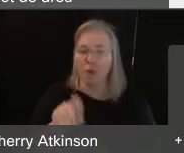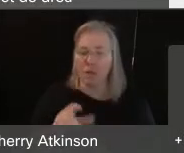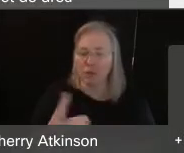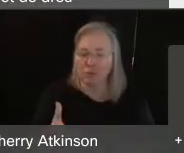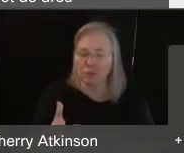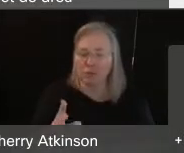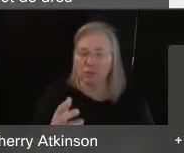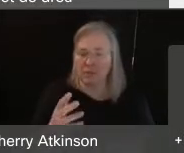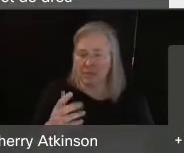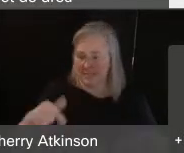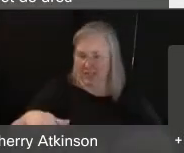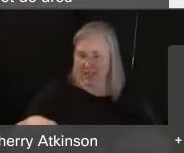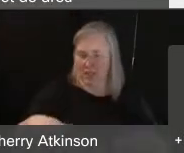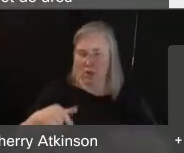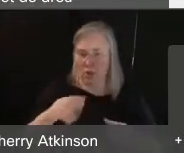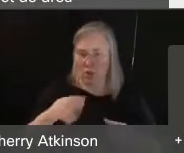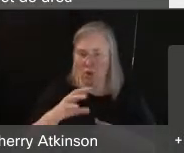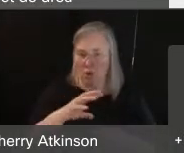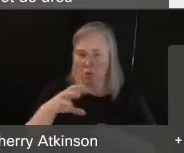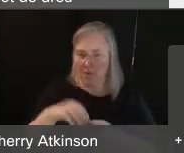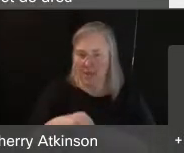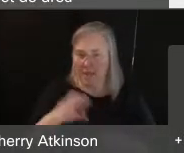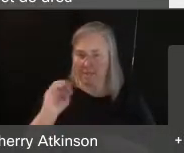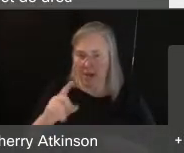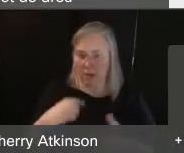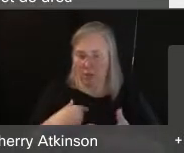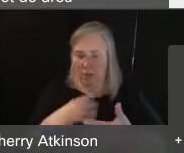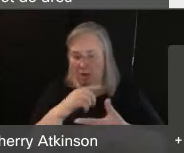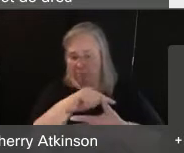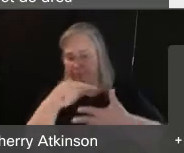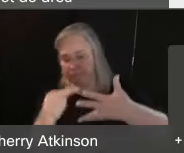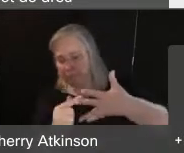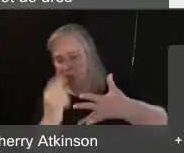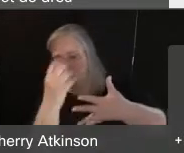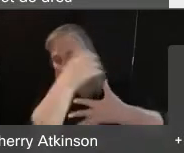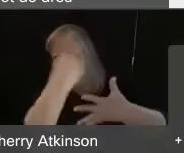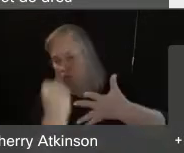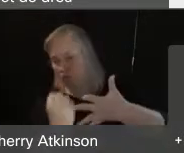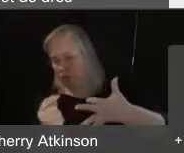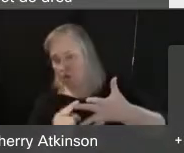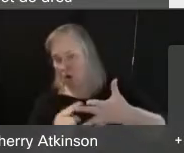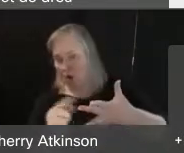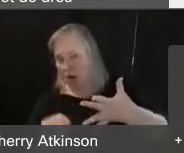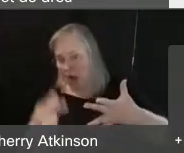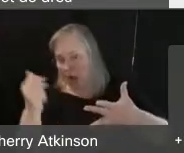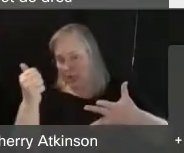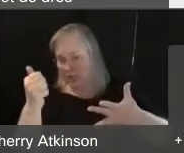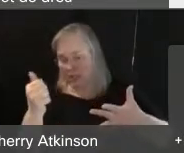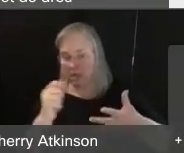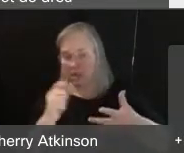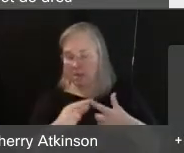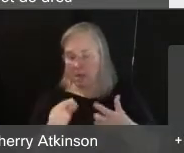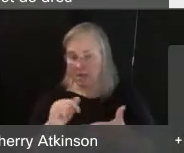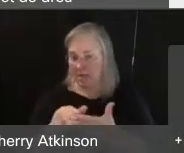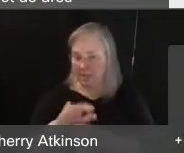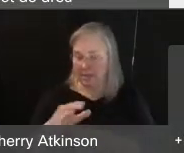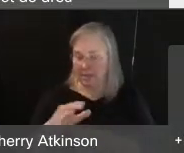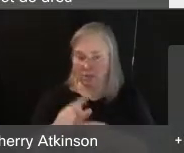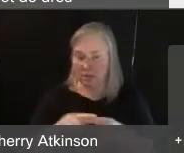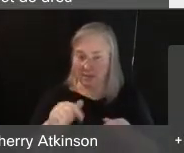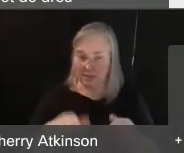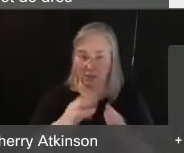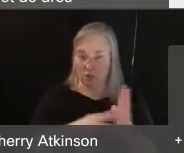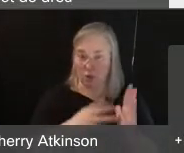within Maryland, we're the third highest. I think it's sufficient. I'm not sure if adding this chart and actually extra words explaining why it's